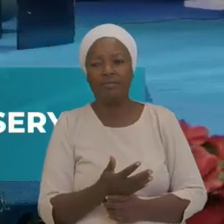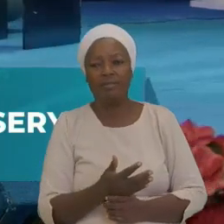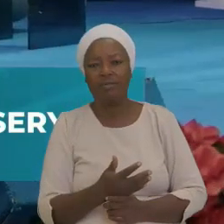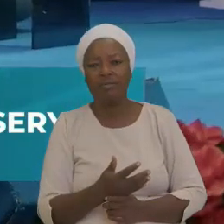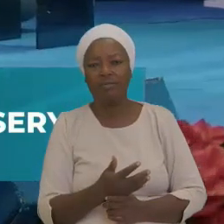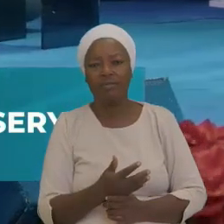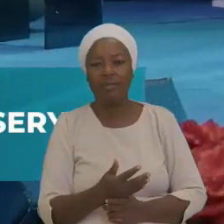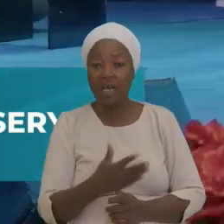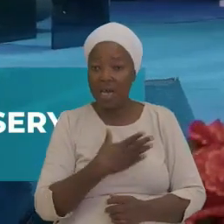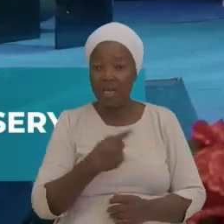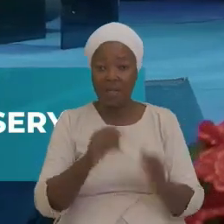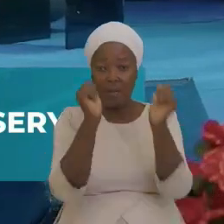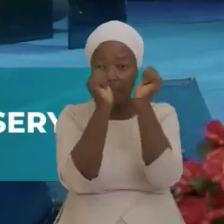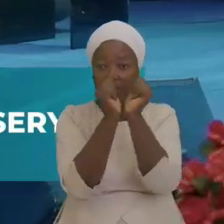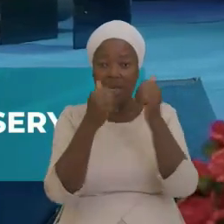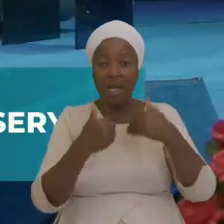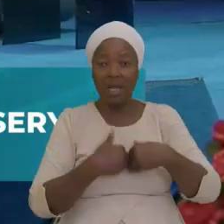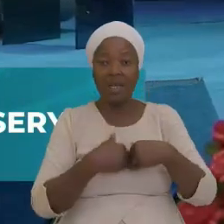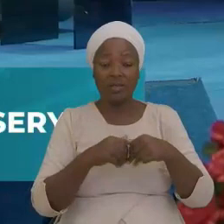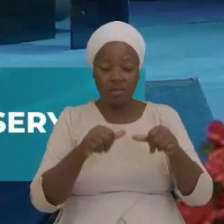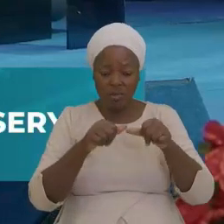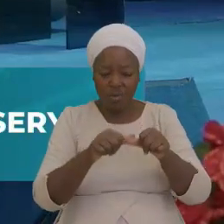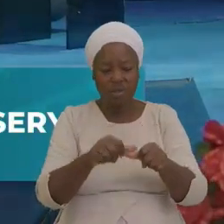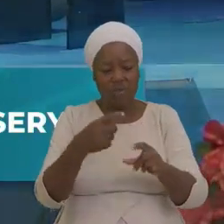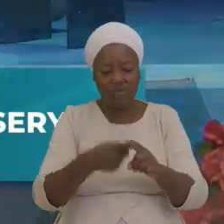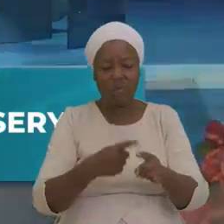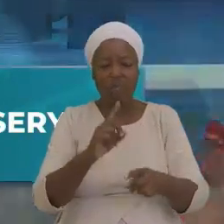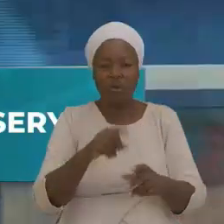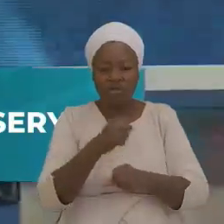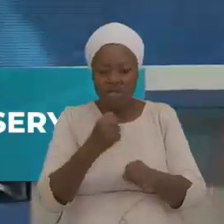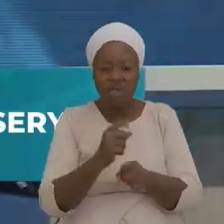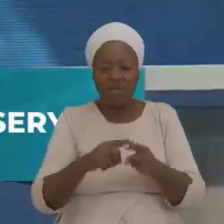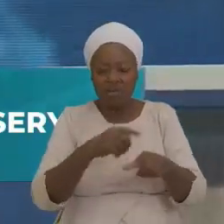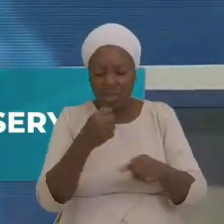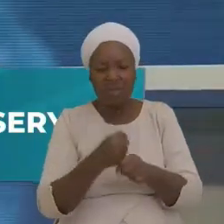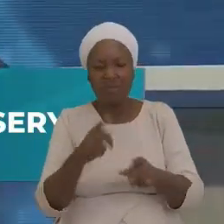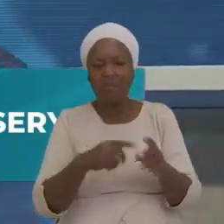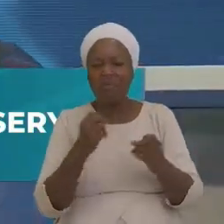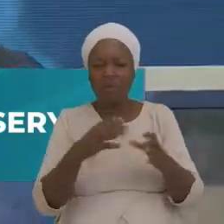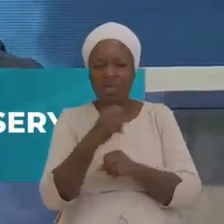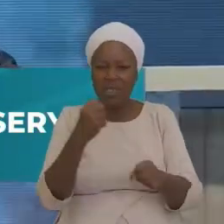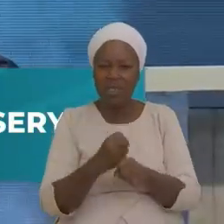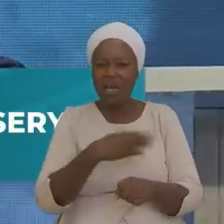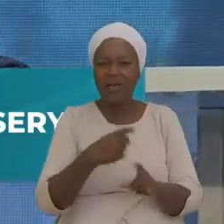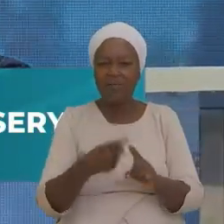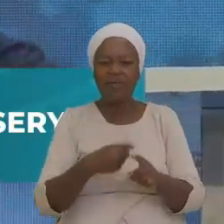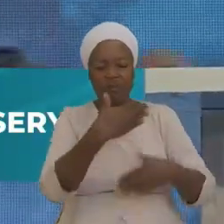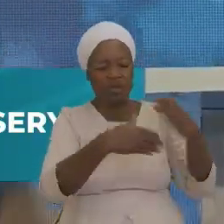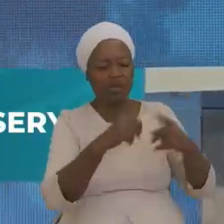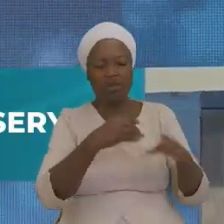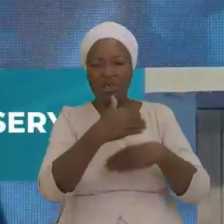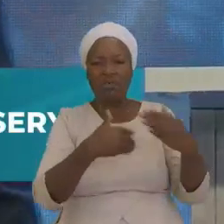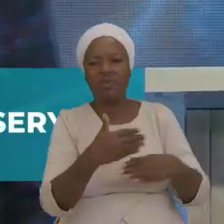And the bondage has gone on from year to year, from decade to decade, from century to century, and from generation to